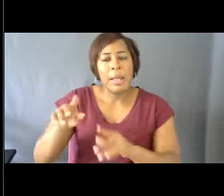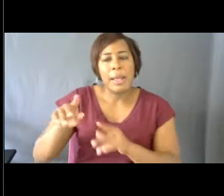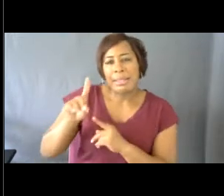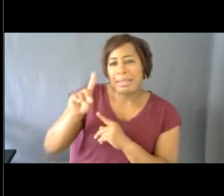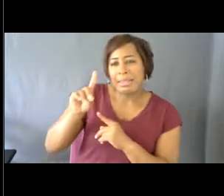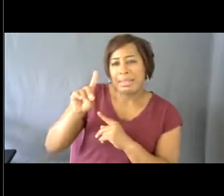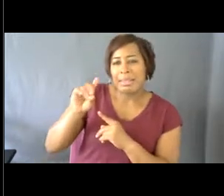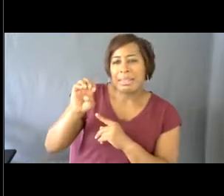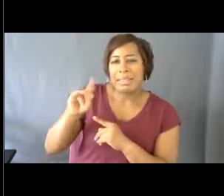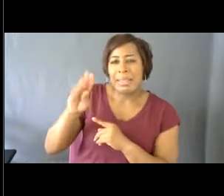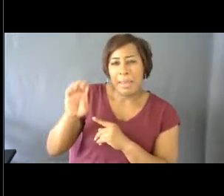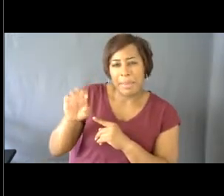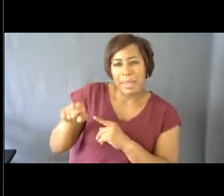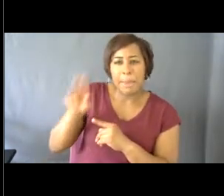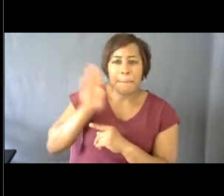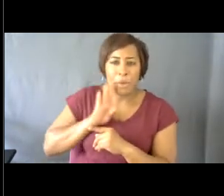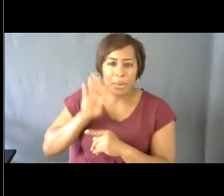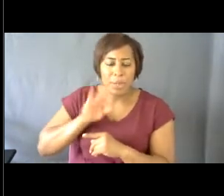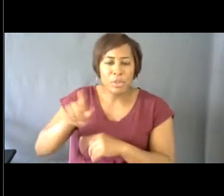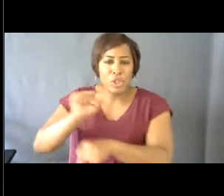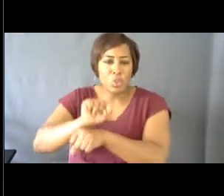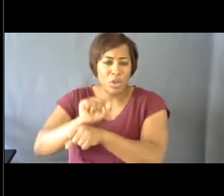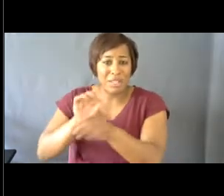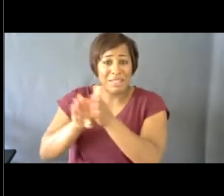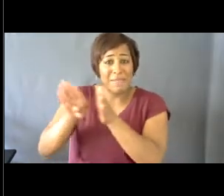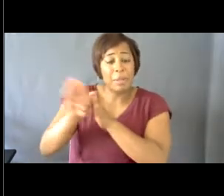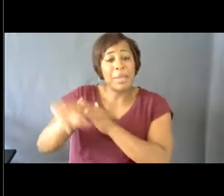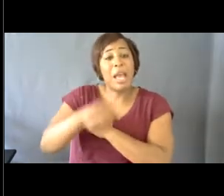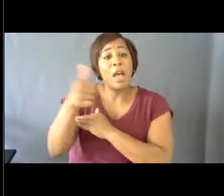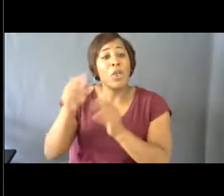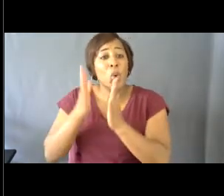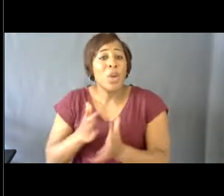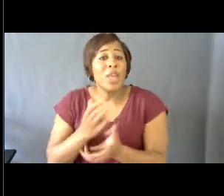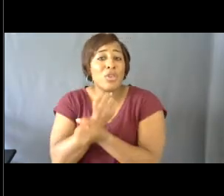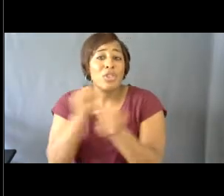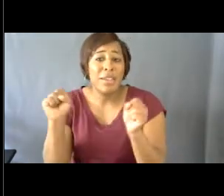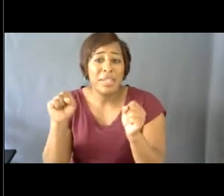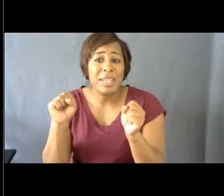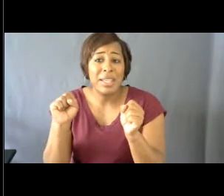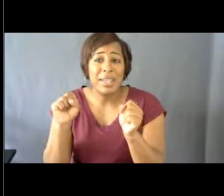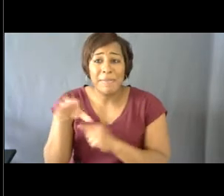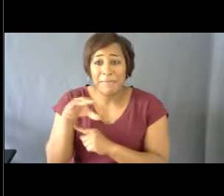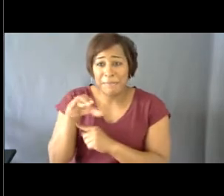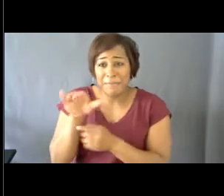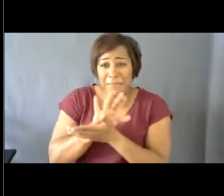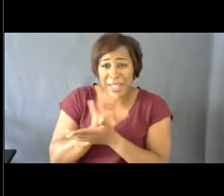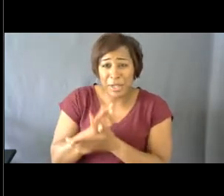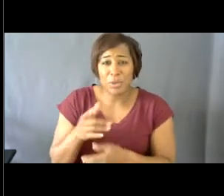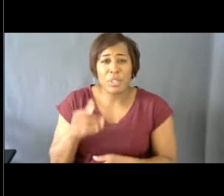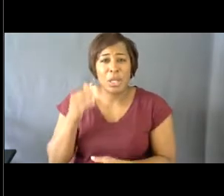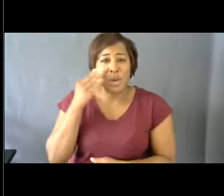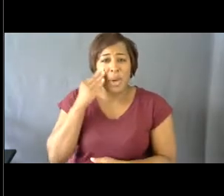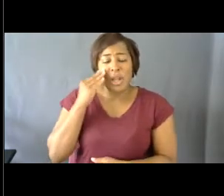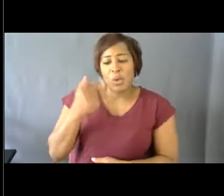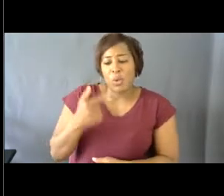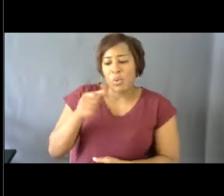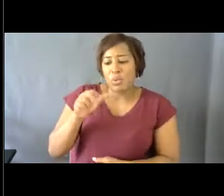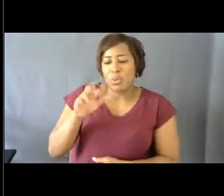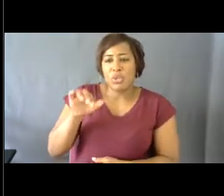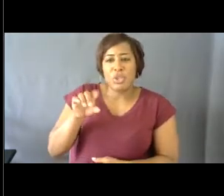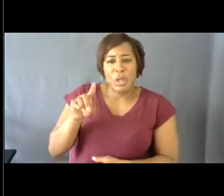on developing other weather safety videos. So I know Gerald down there is my partner in Birmingham, and so